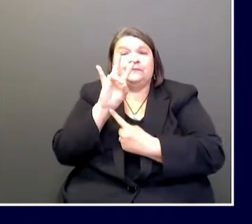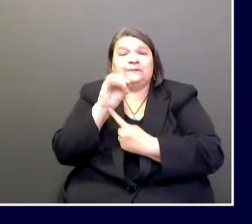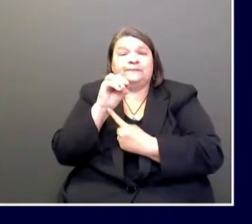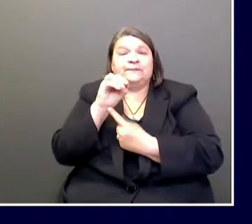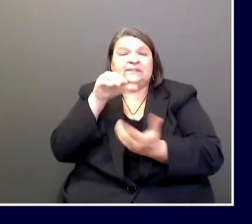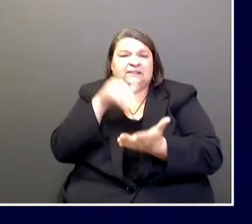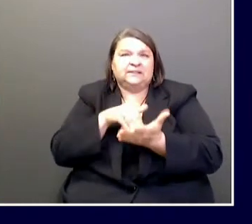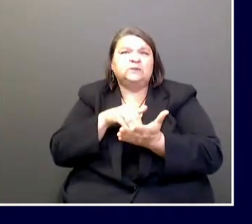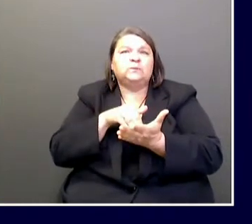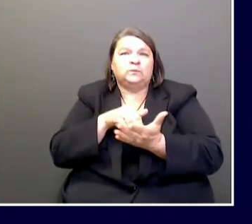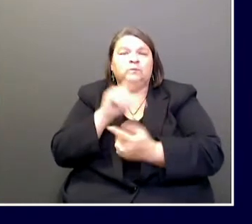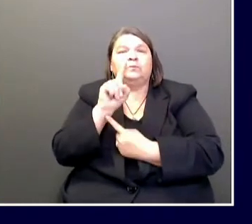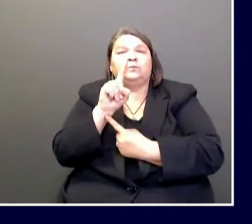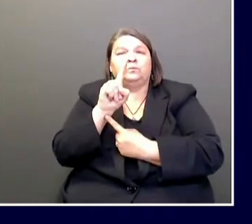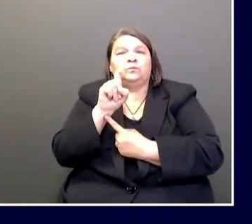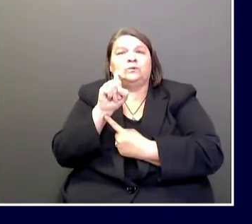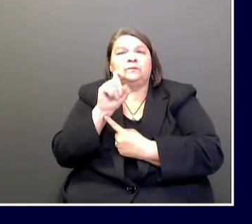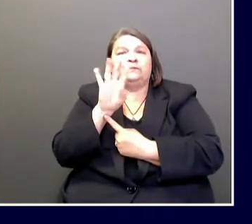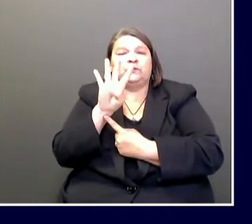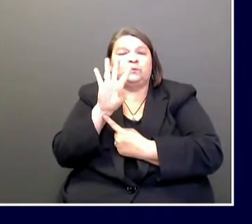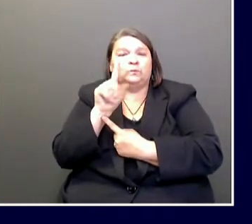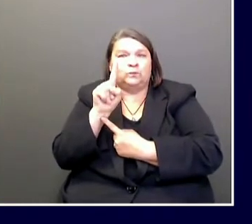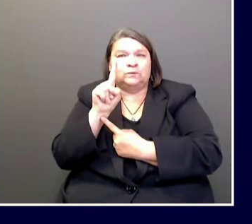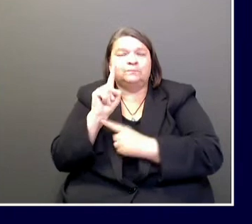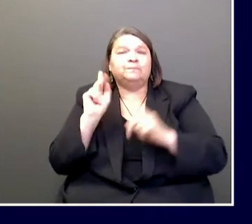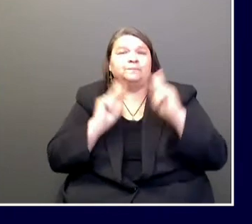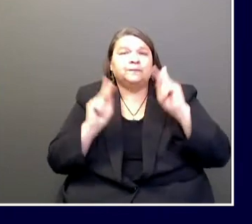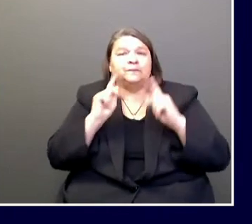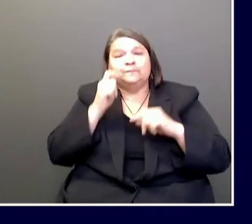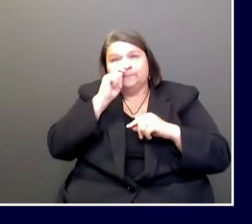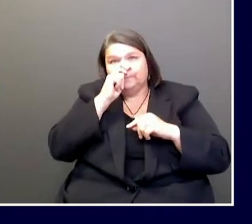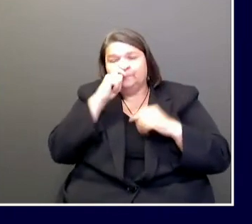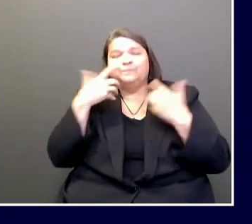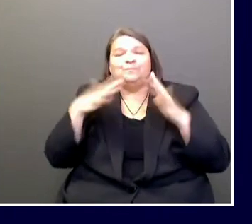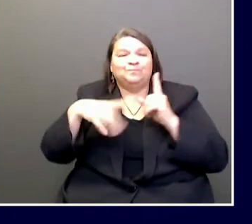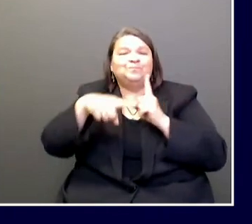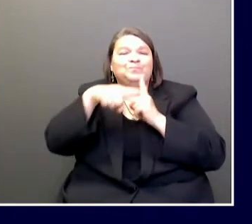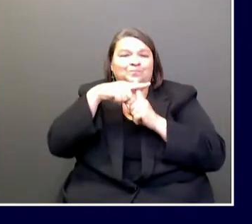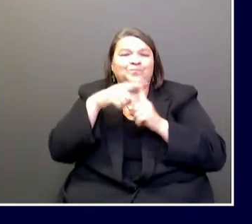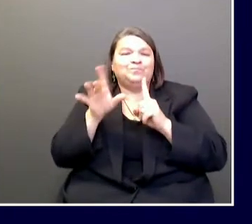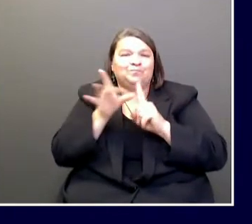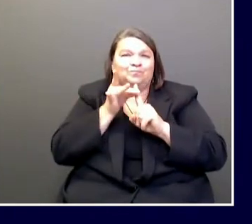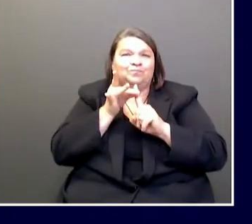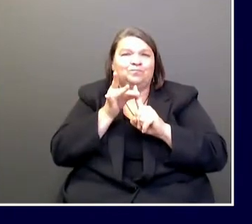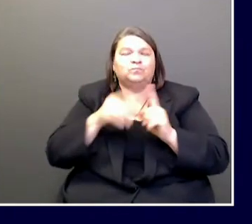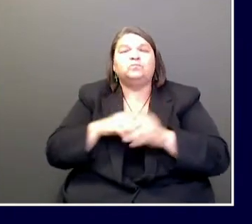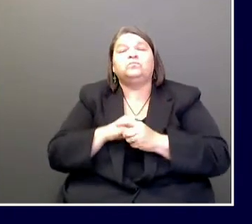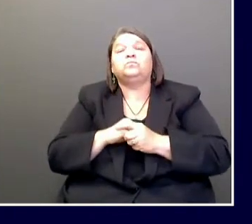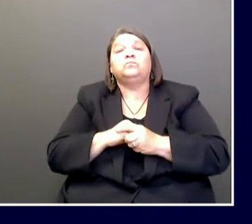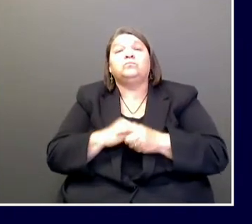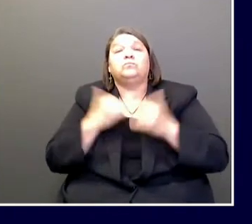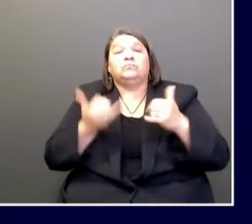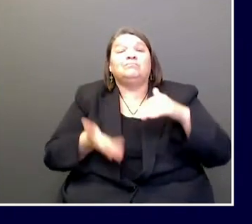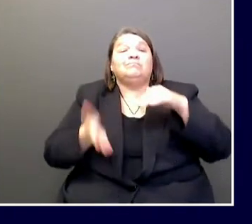70,141 confirmed cases of COVID-19. That represents an increase of 65 cases since